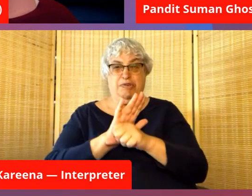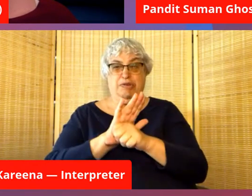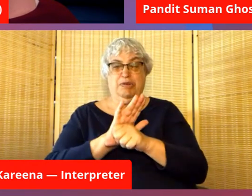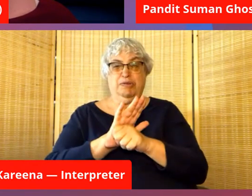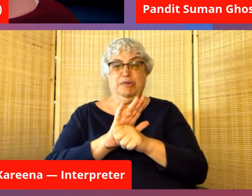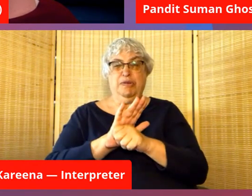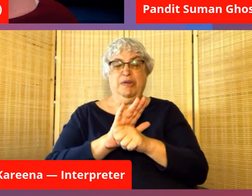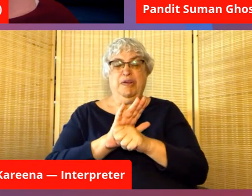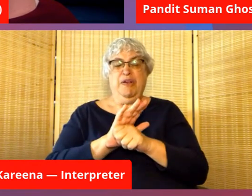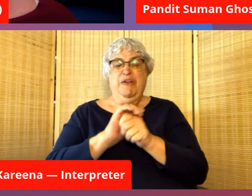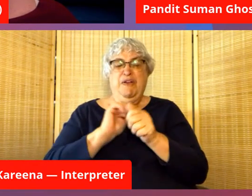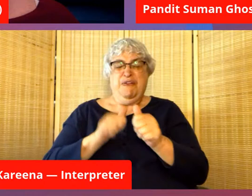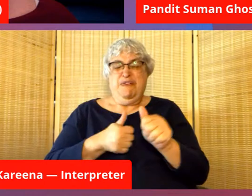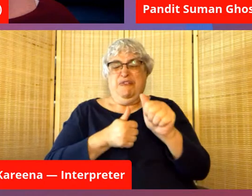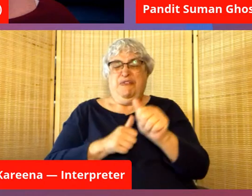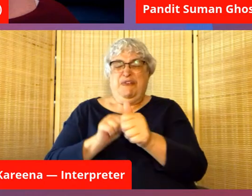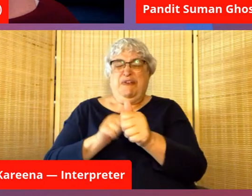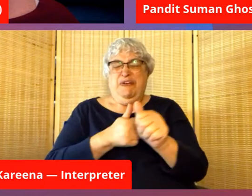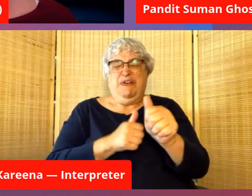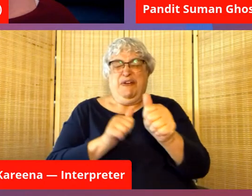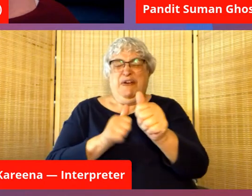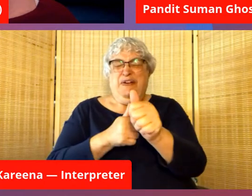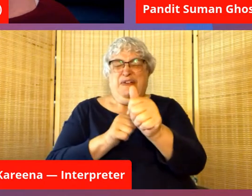by following the path of